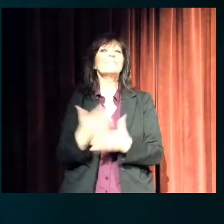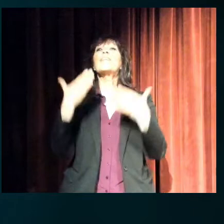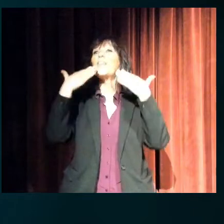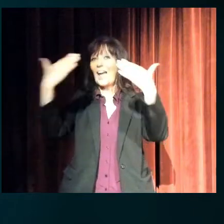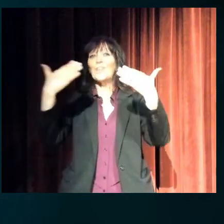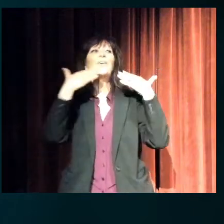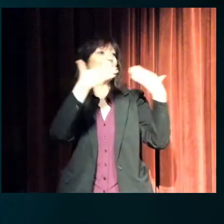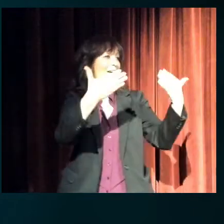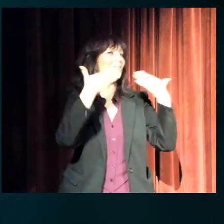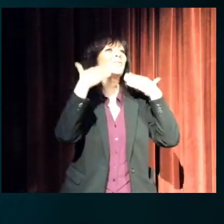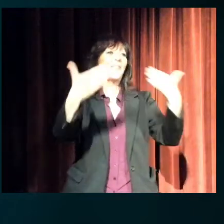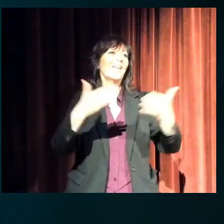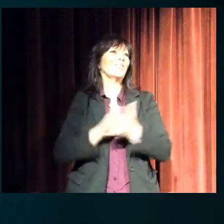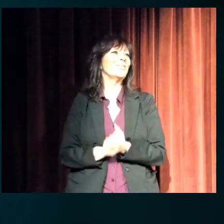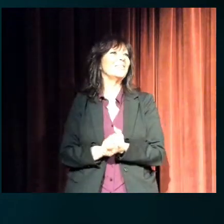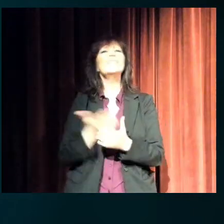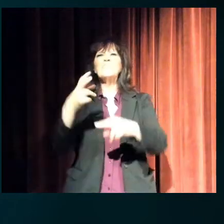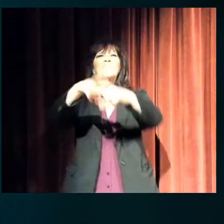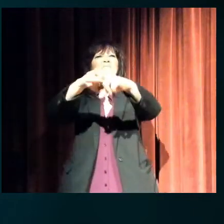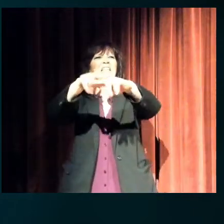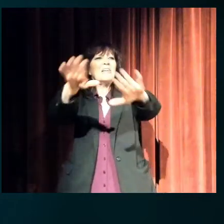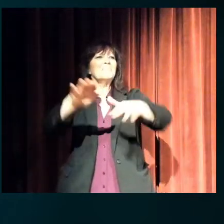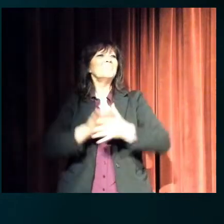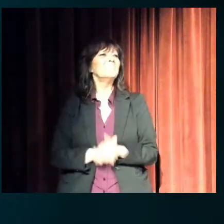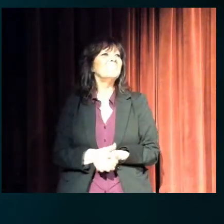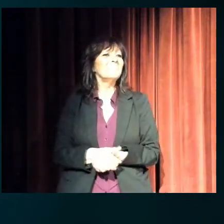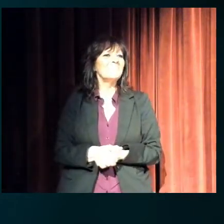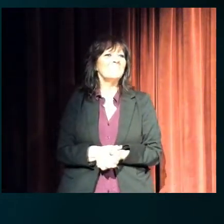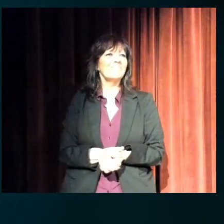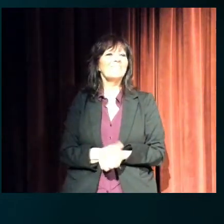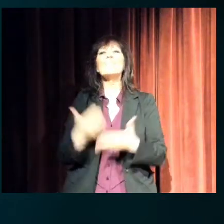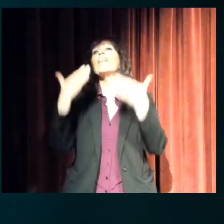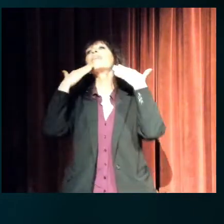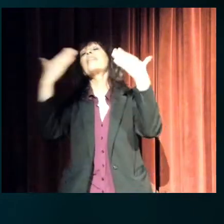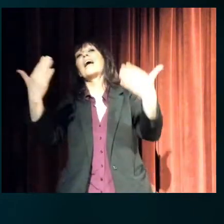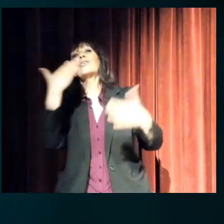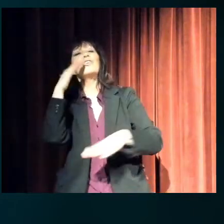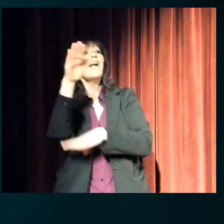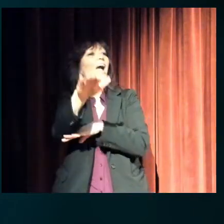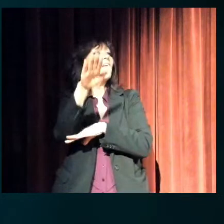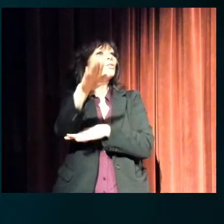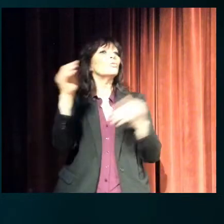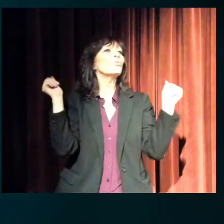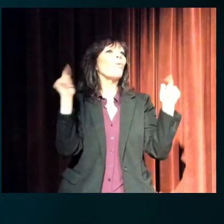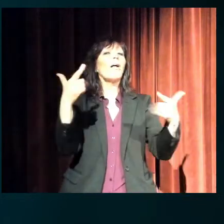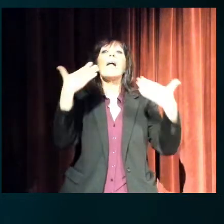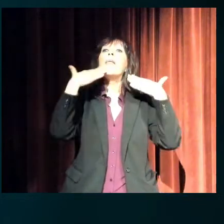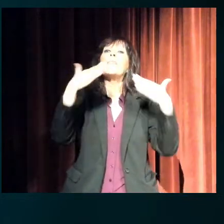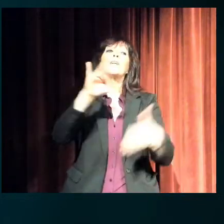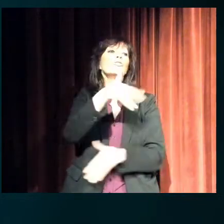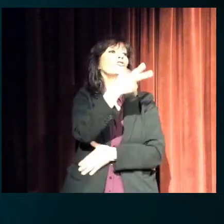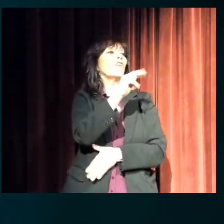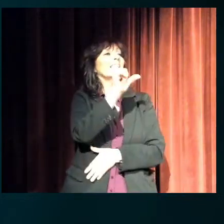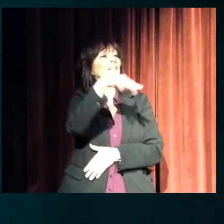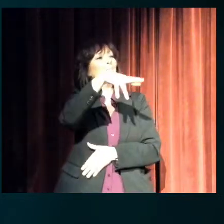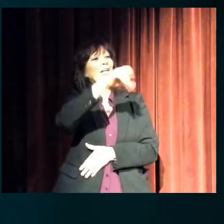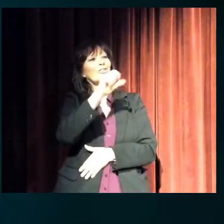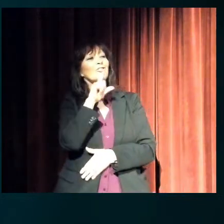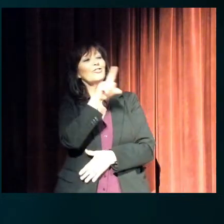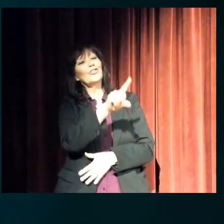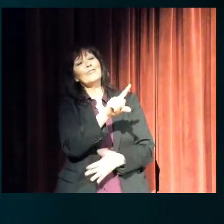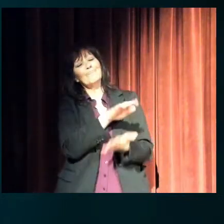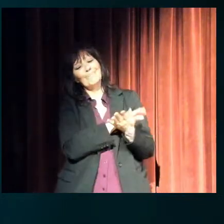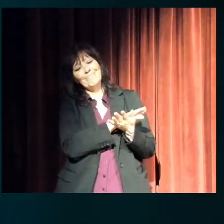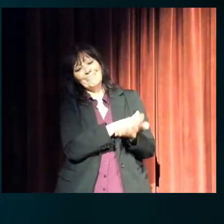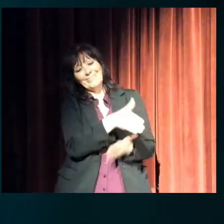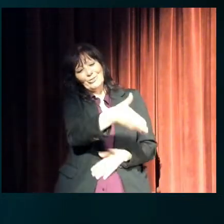Thank you. Thank you all. Please be seated. Thank you. Good afternoon to all, and thank you to John Spears for your